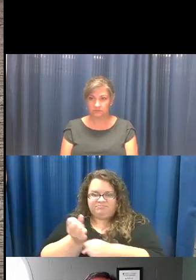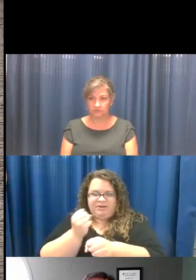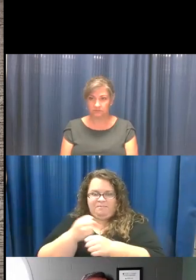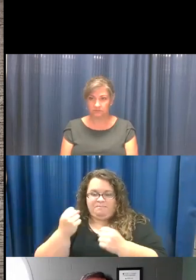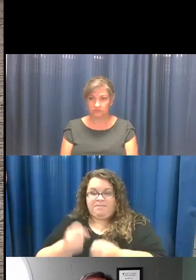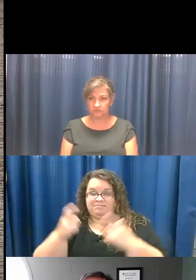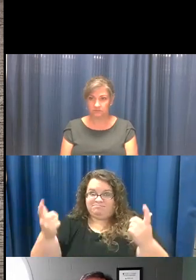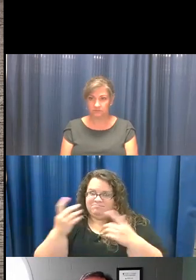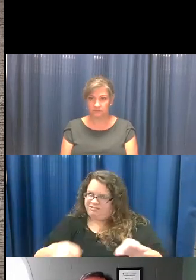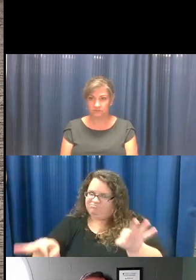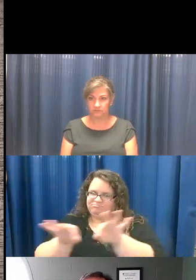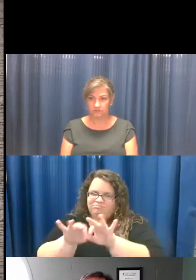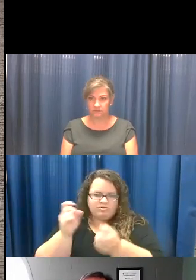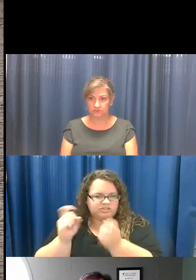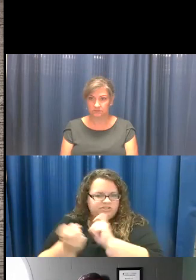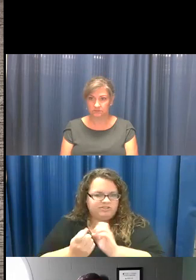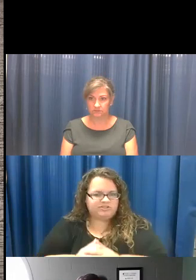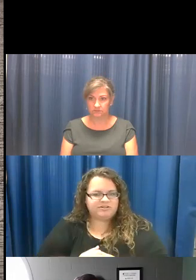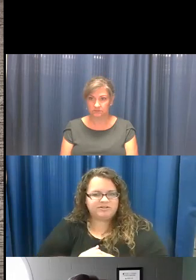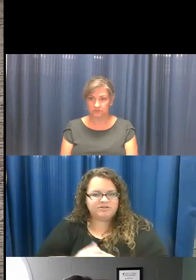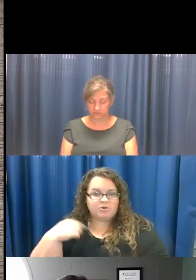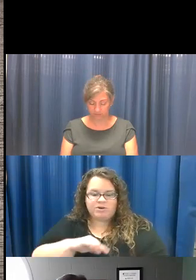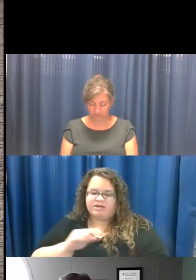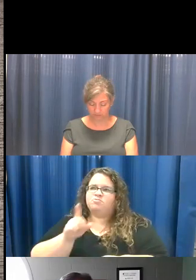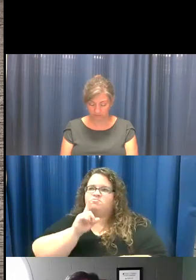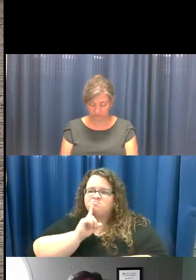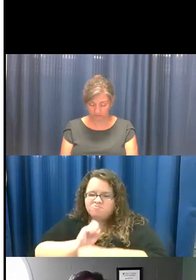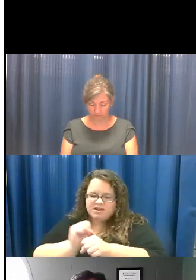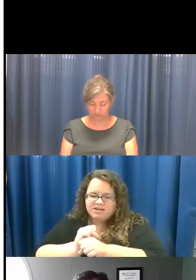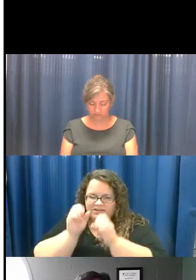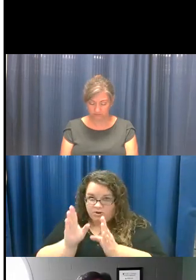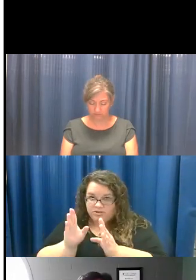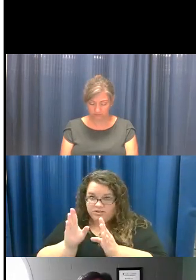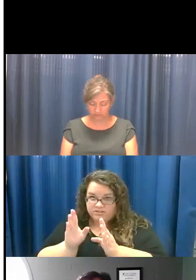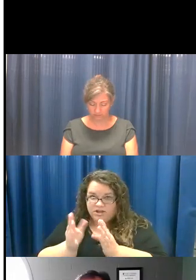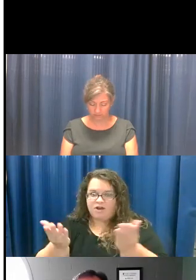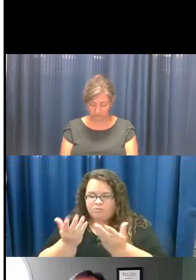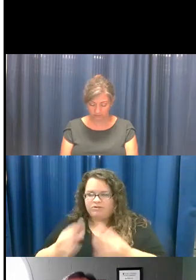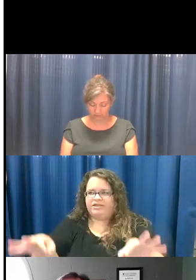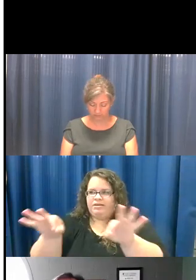most critical issues for our college looking forward.